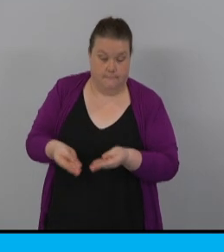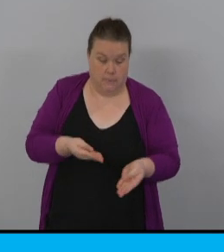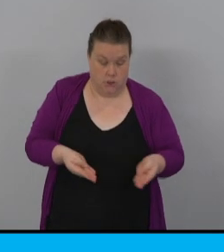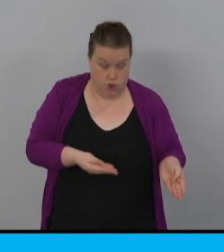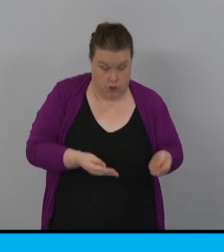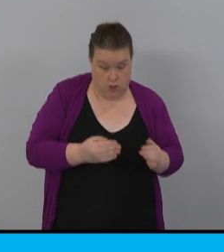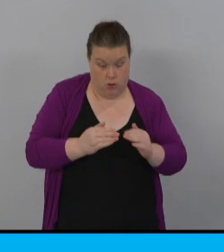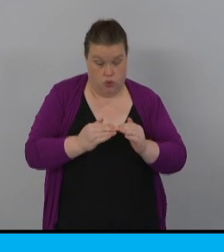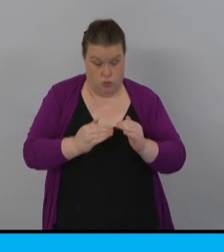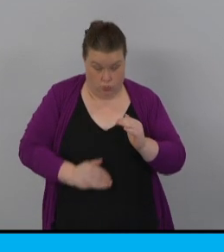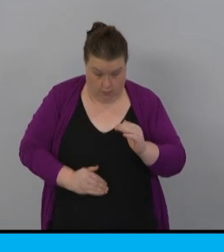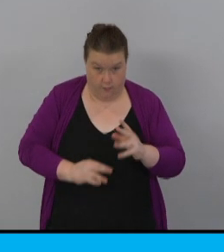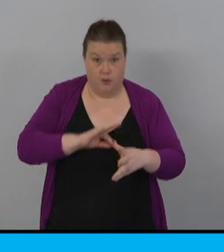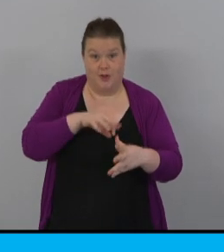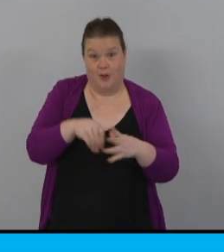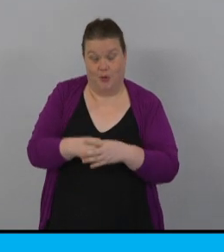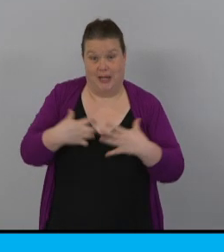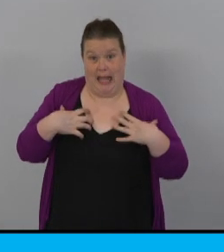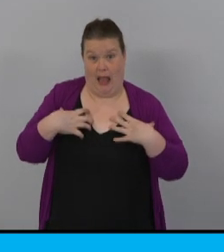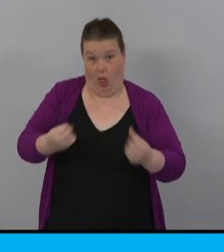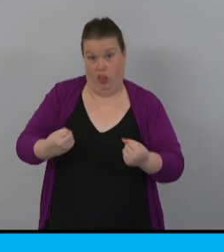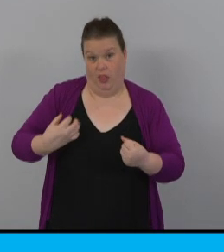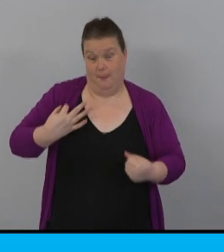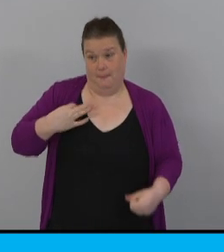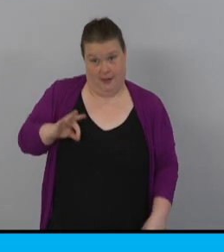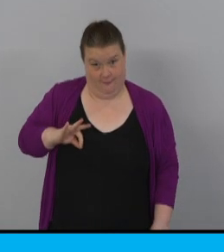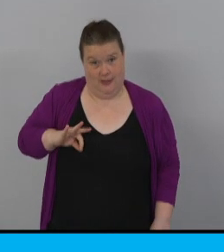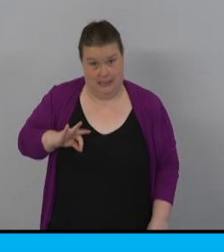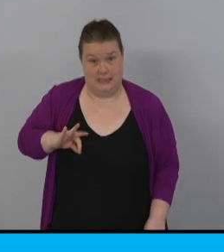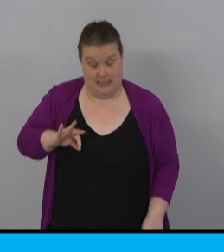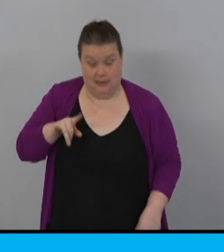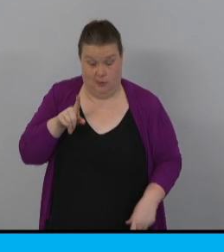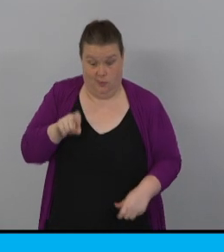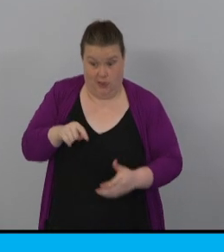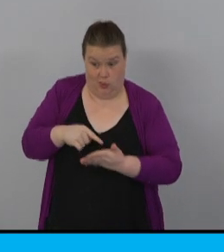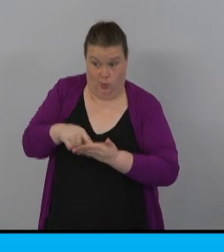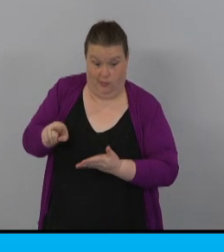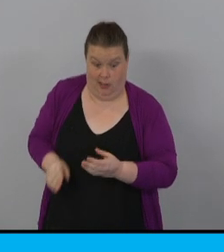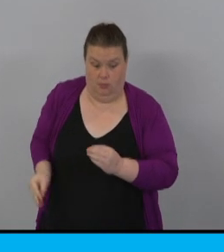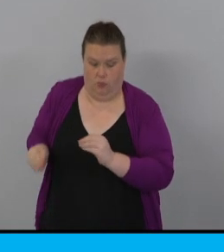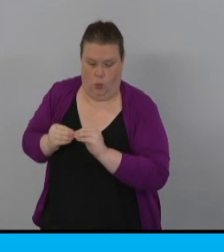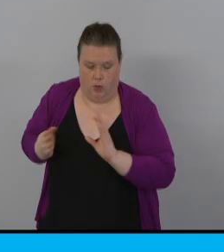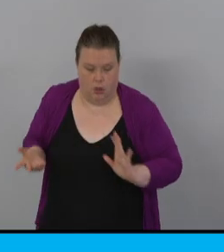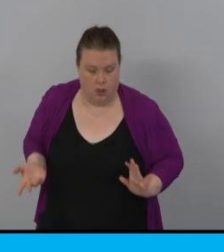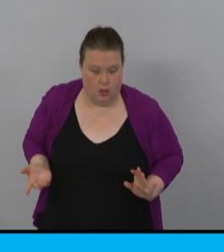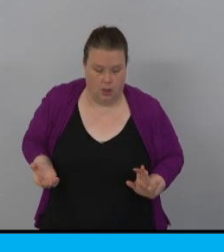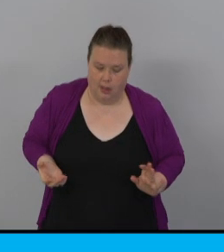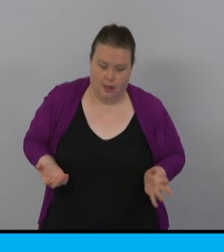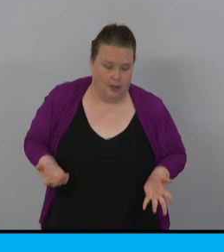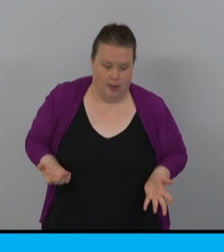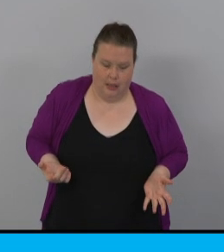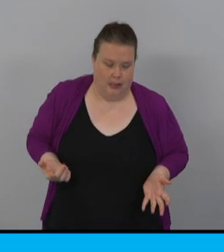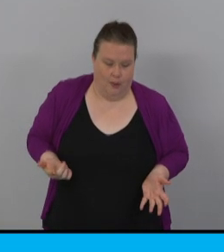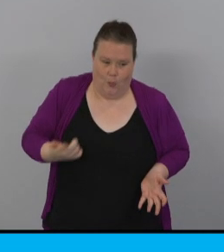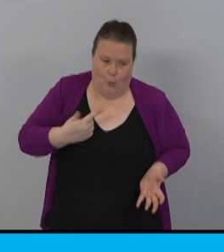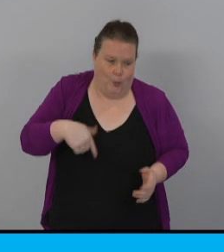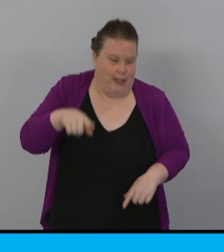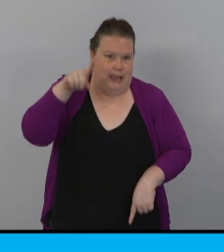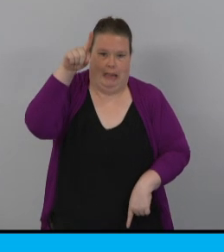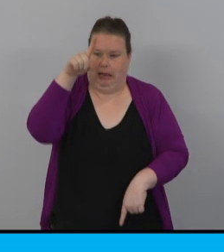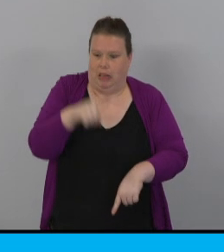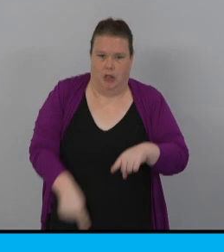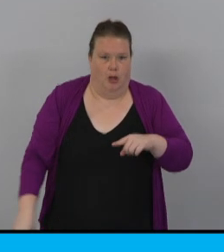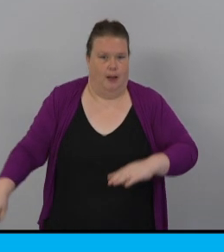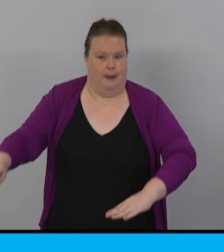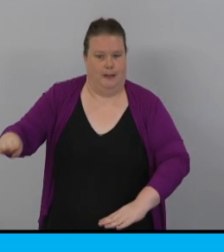health benefits that we have to make up. And then, we have an inability to meet the market wage rates